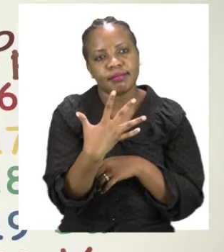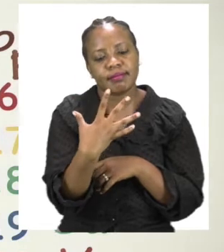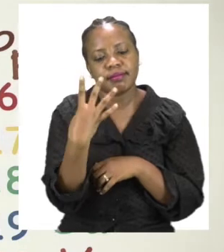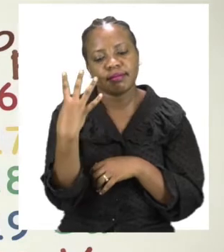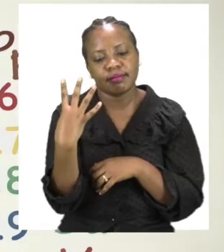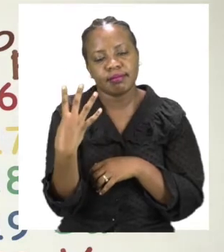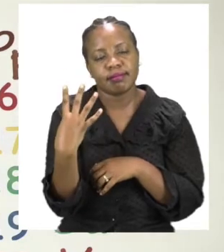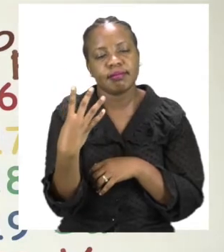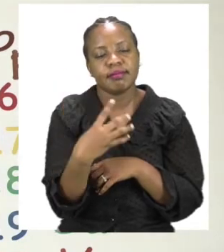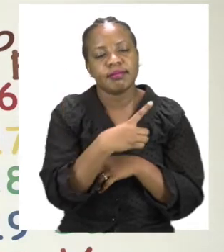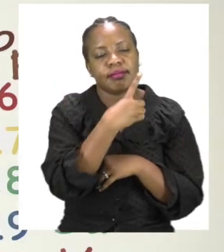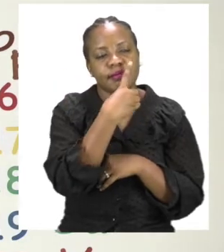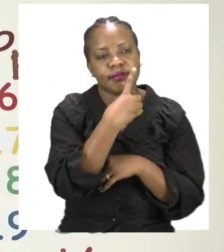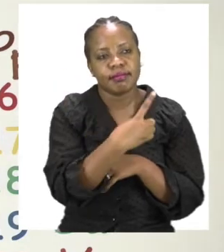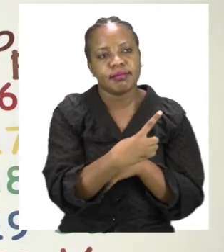154,